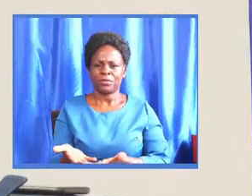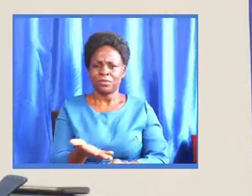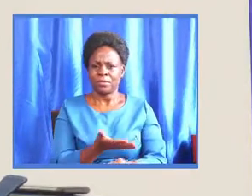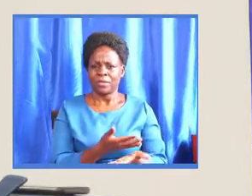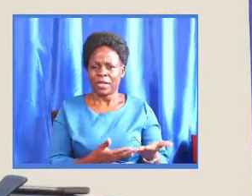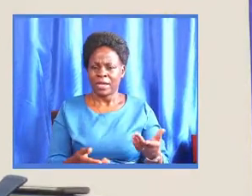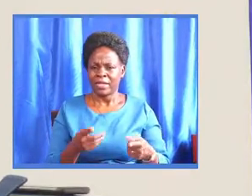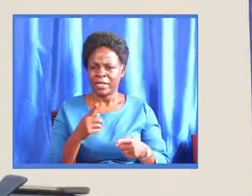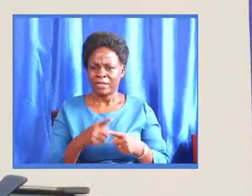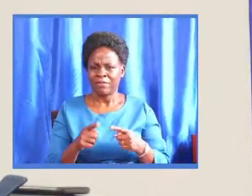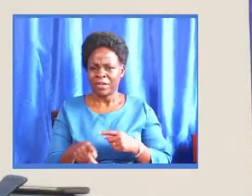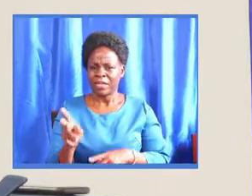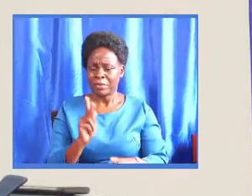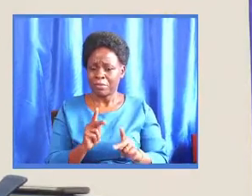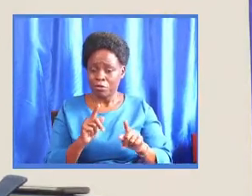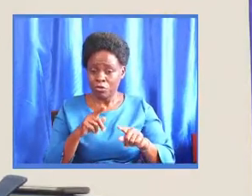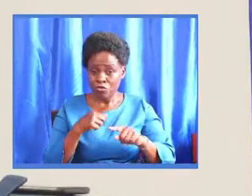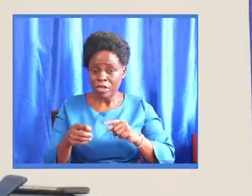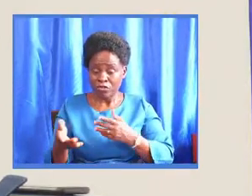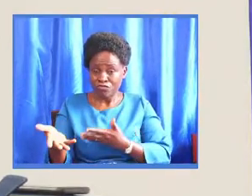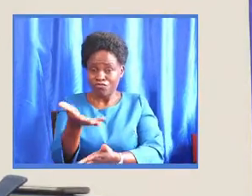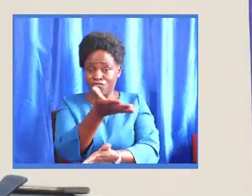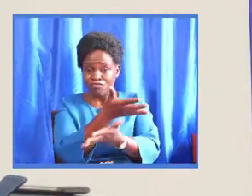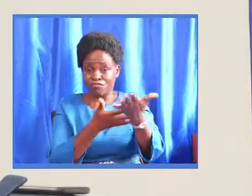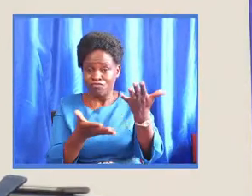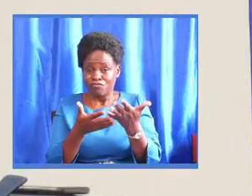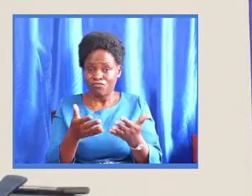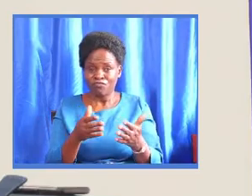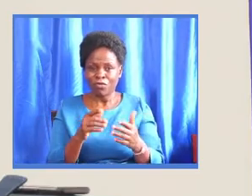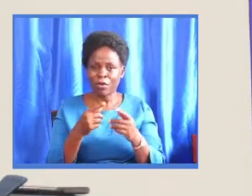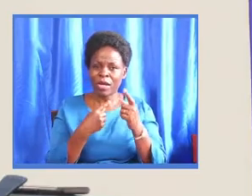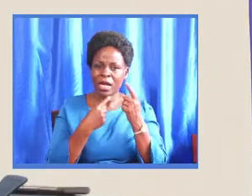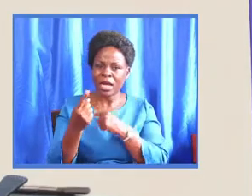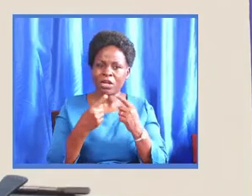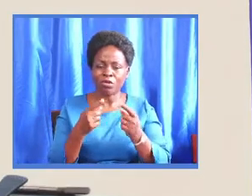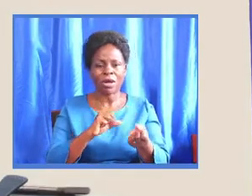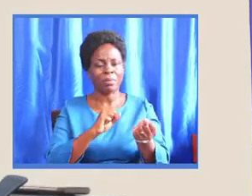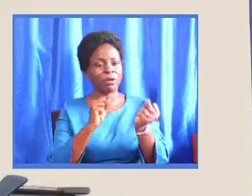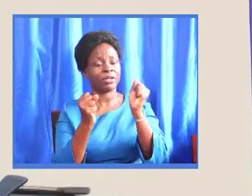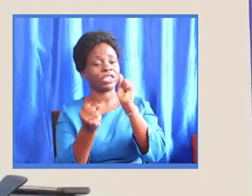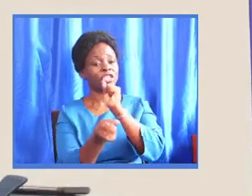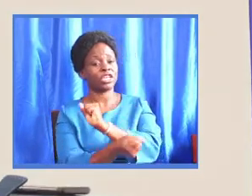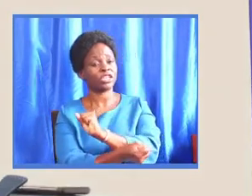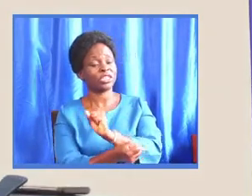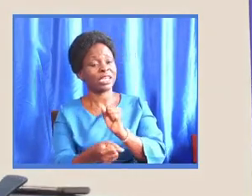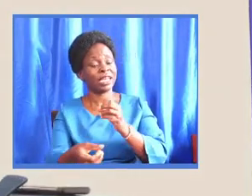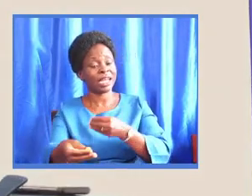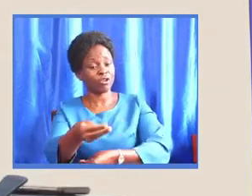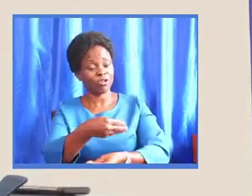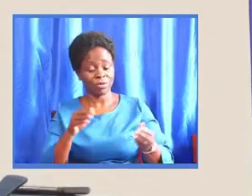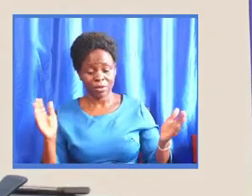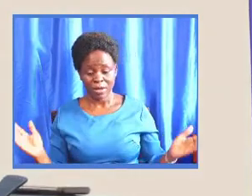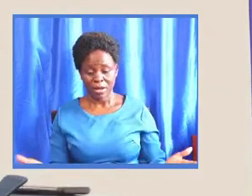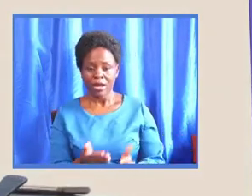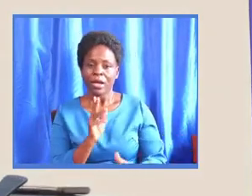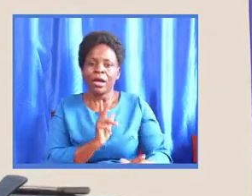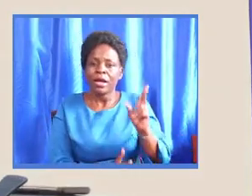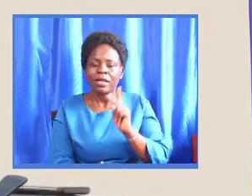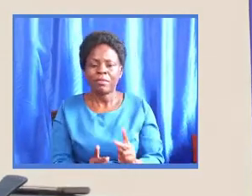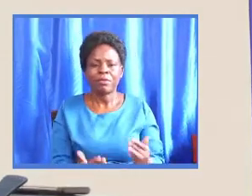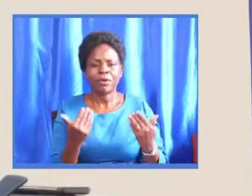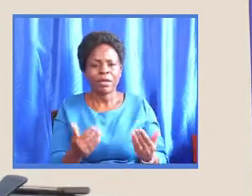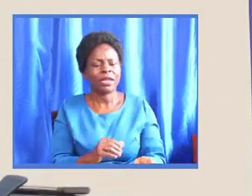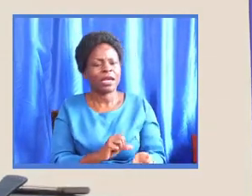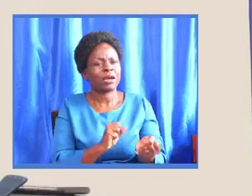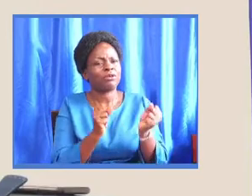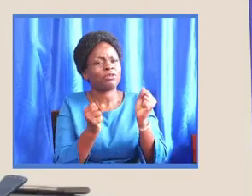as a whole. We have tried to engage them and talk about the changing trends. We are encouraging people to now change with